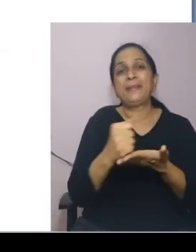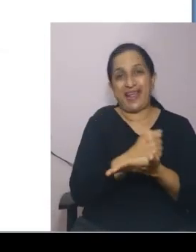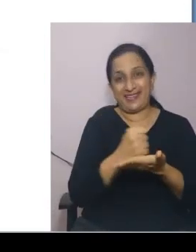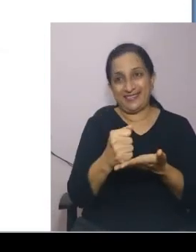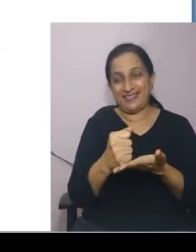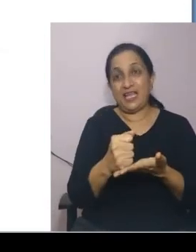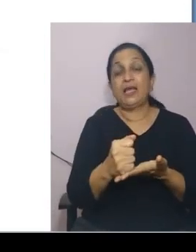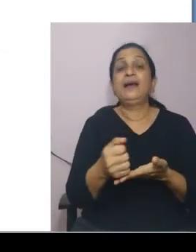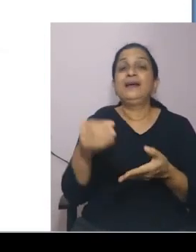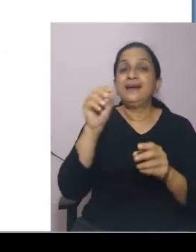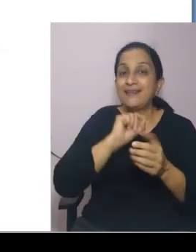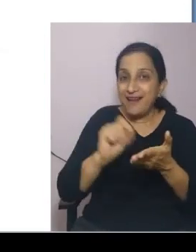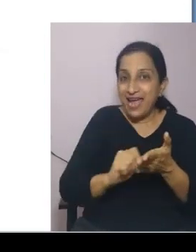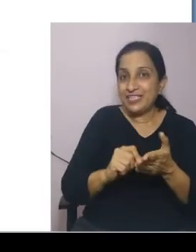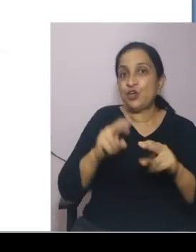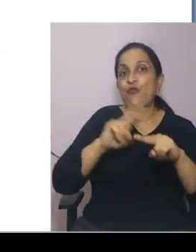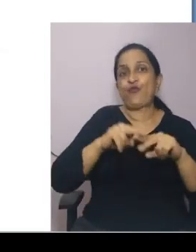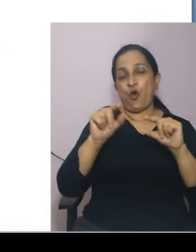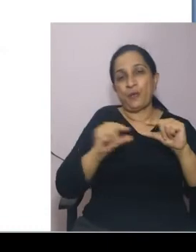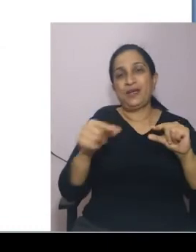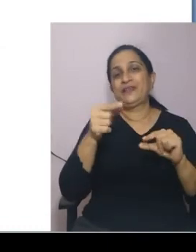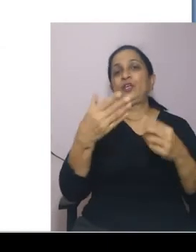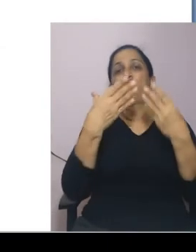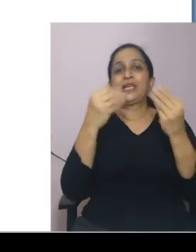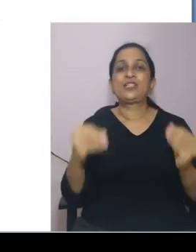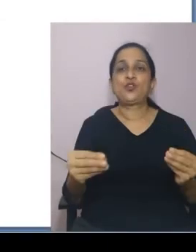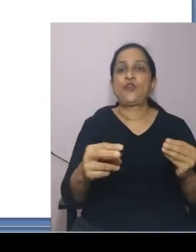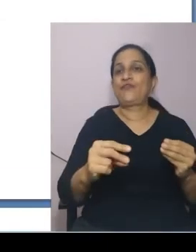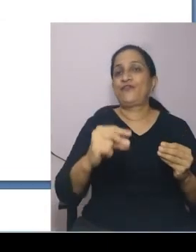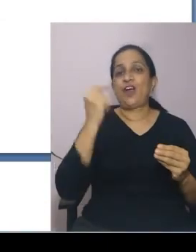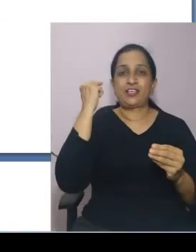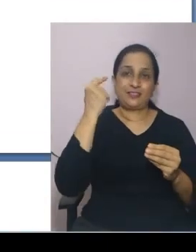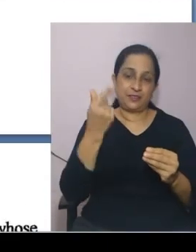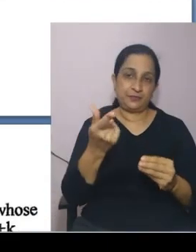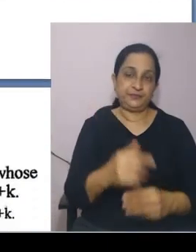simple to solve.